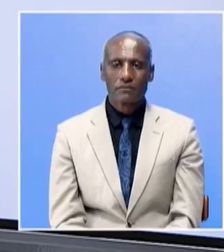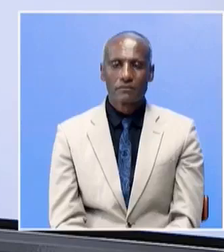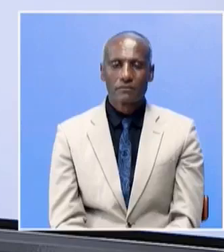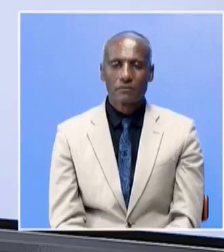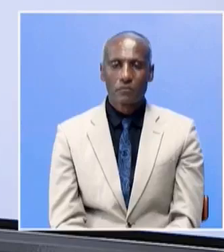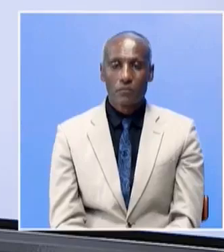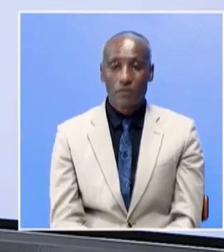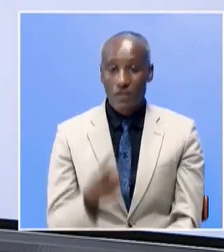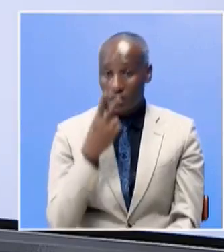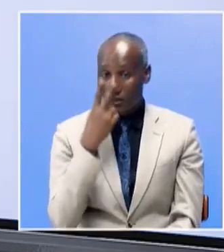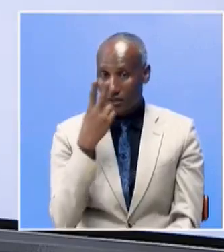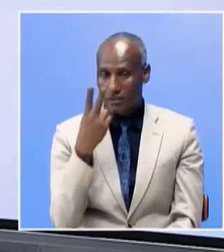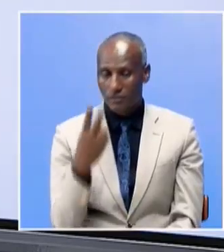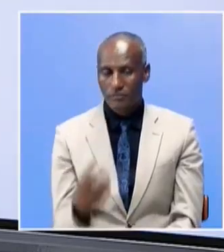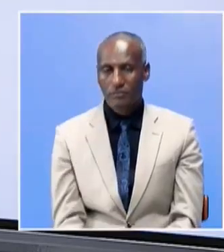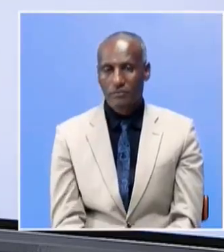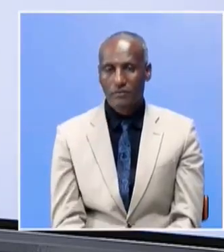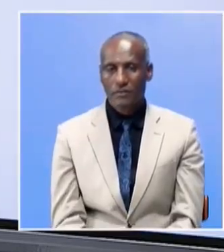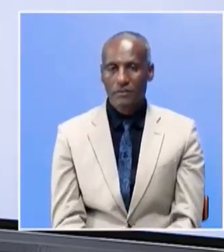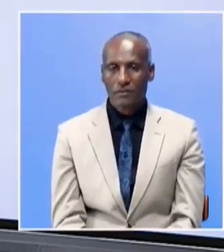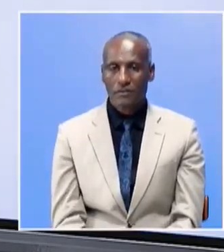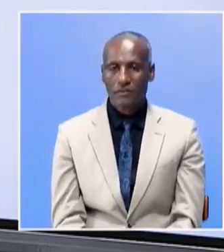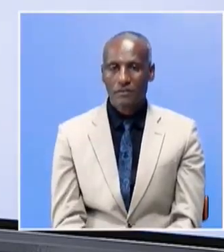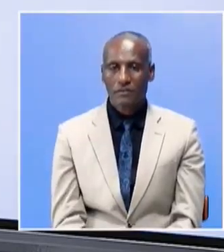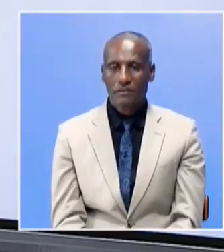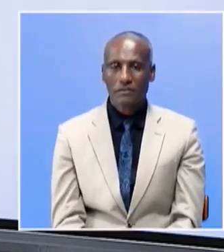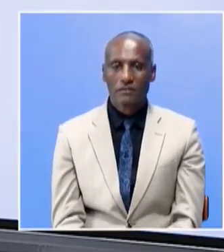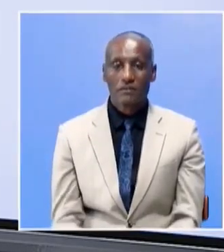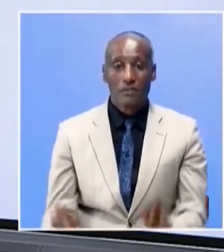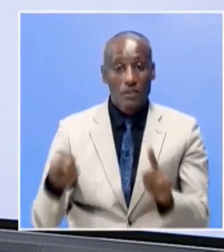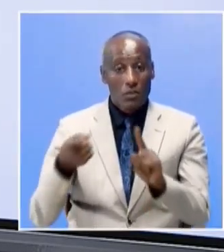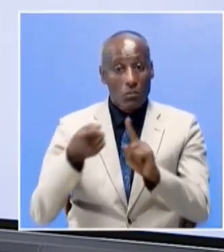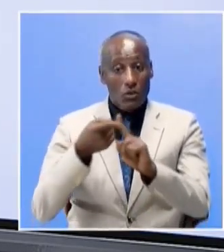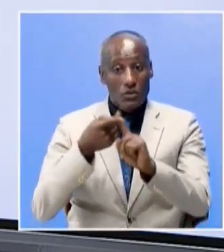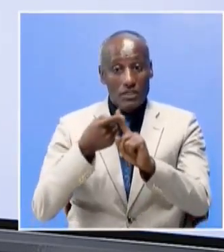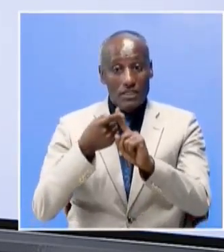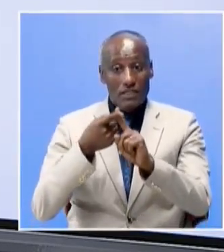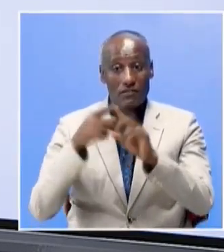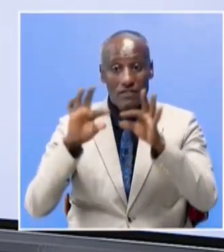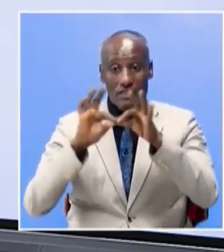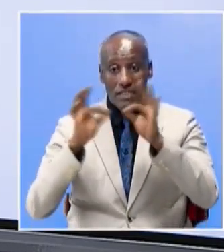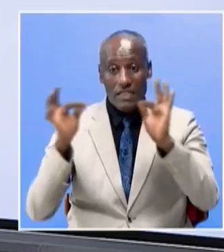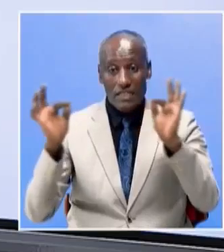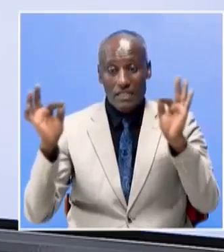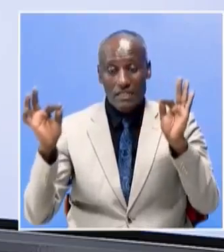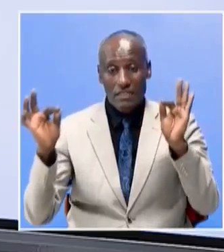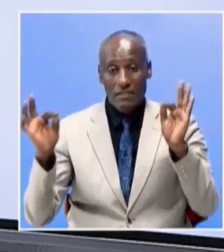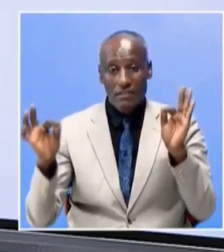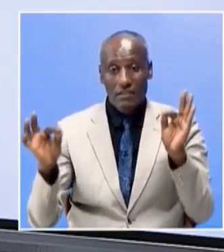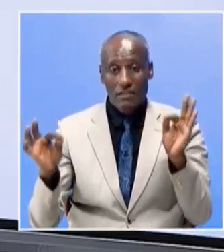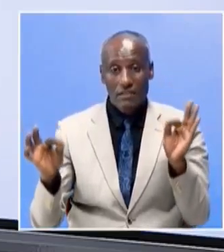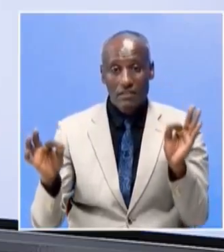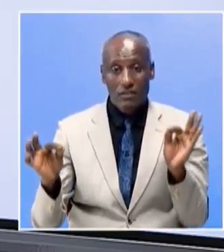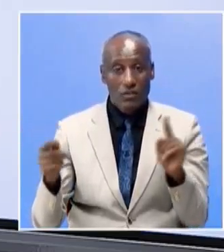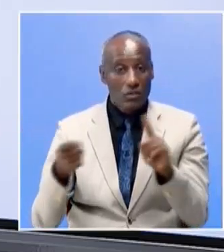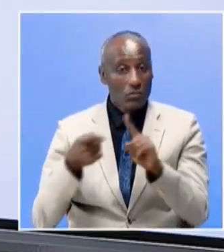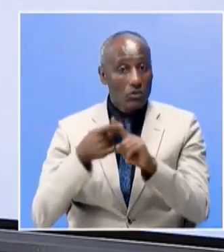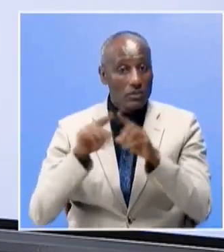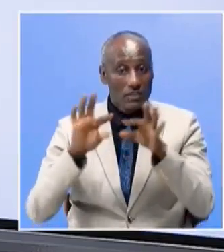Look here, when we say positive sentence, we mean that affirmative sentence, okay? Affirmative